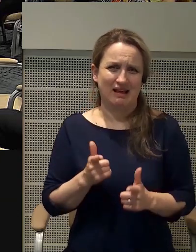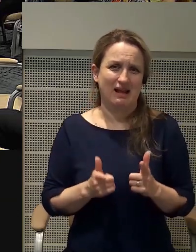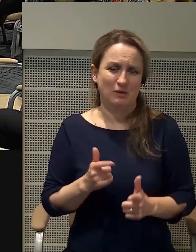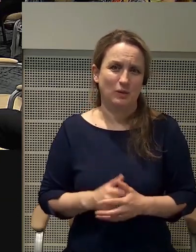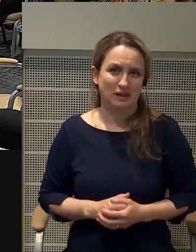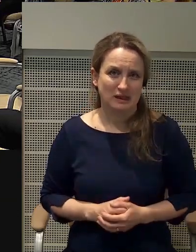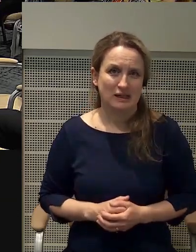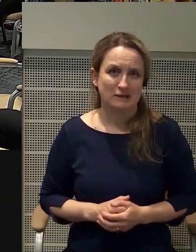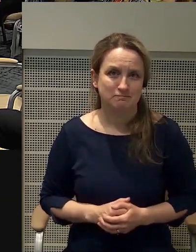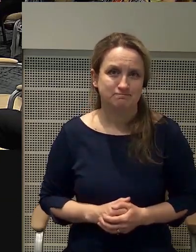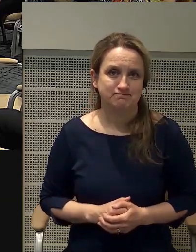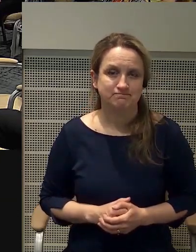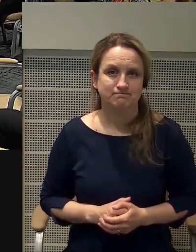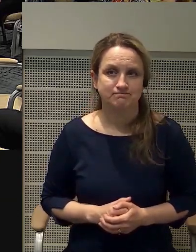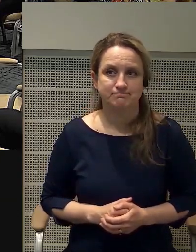On. Palun.